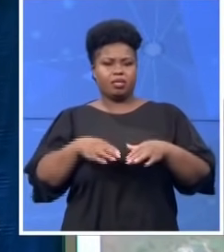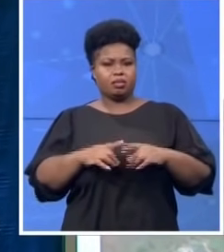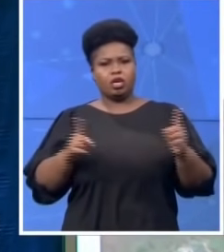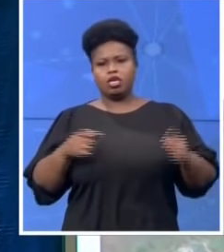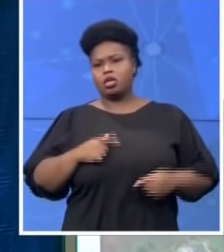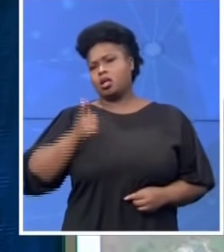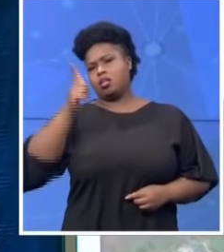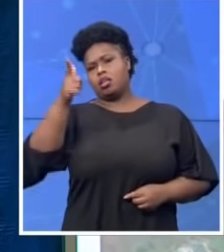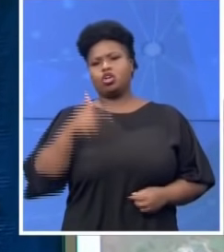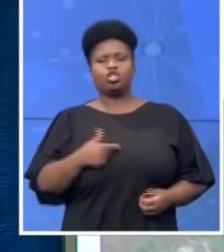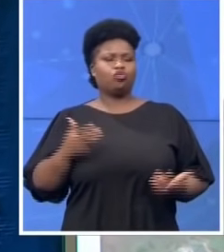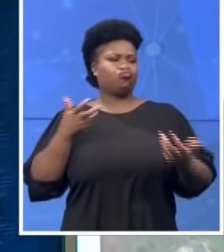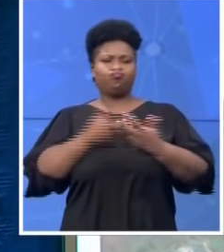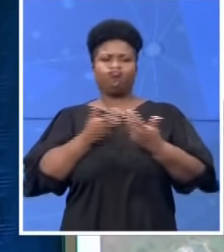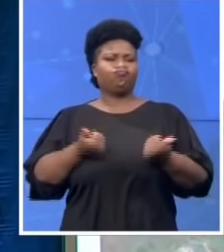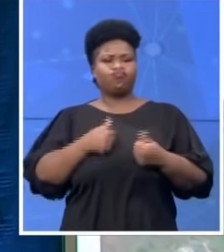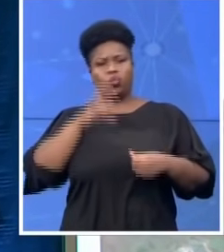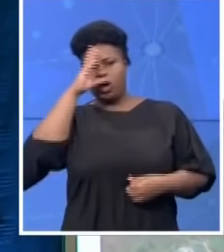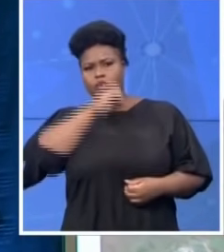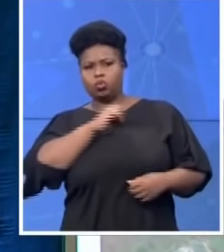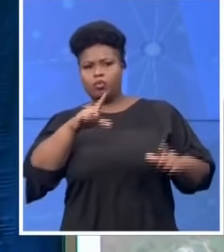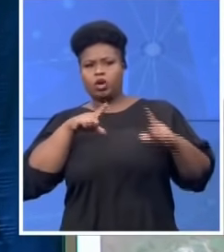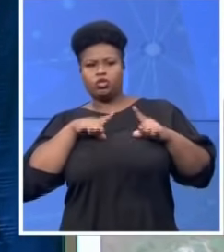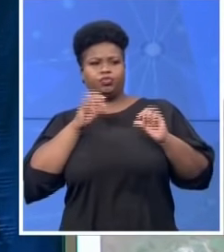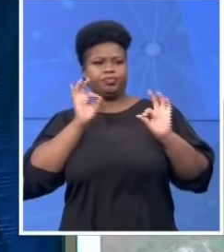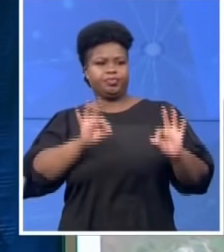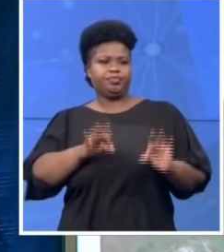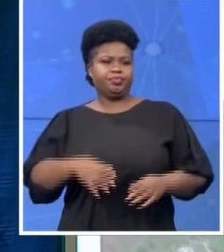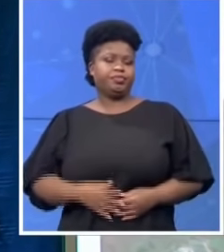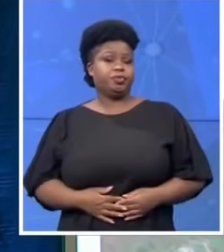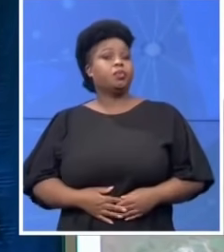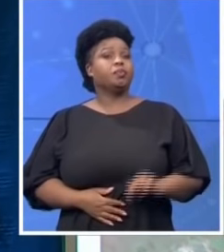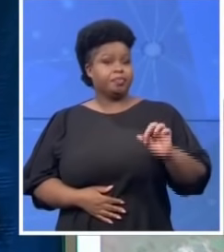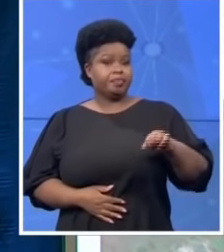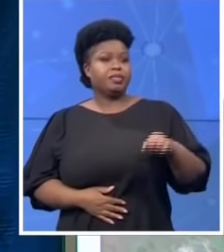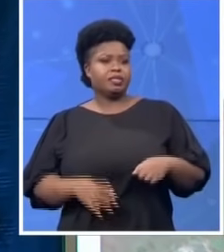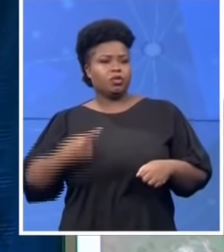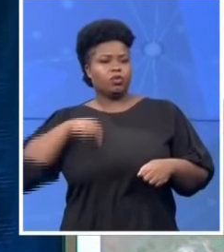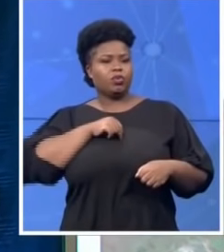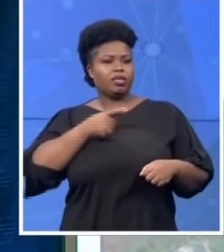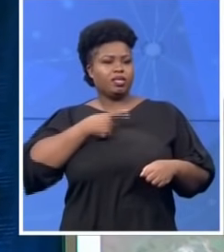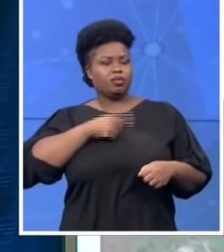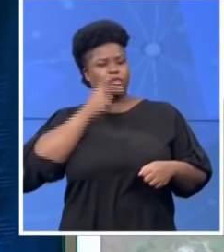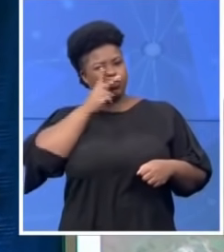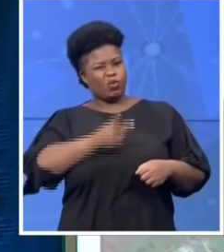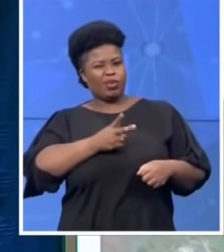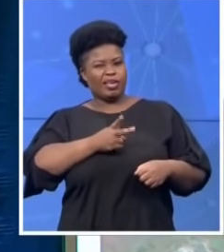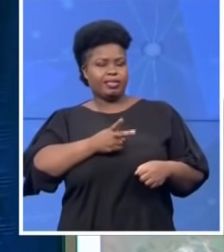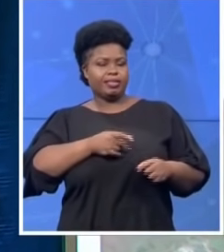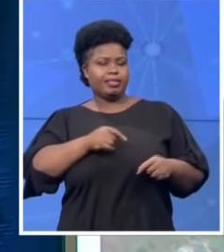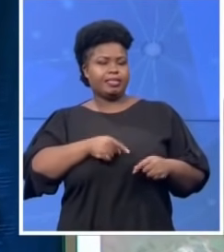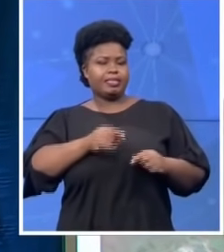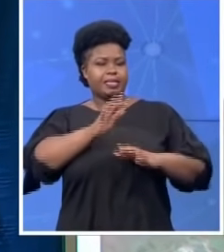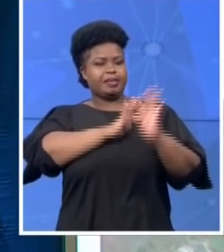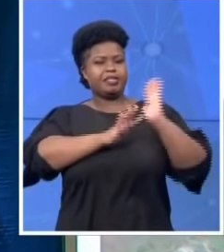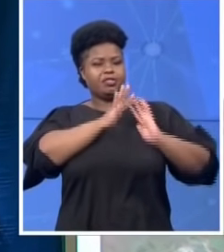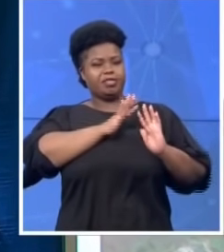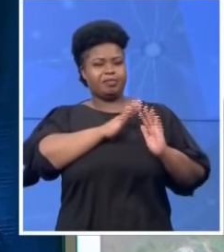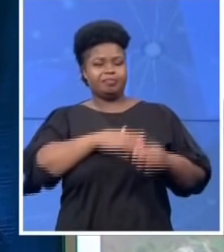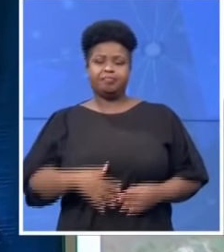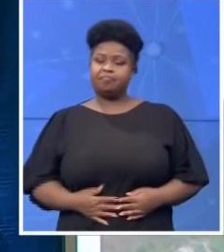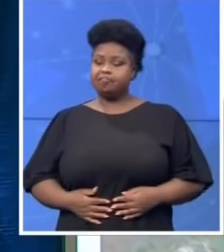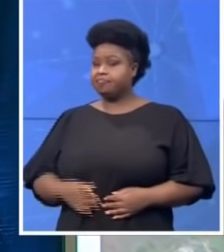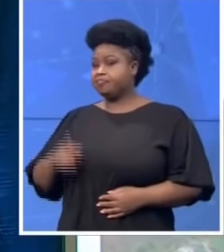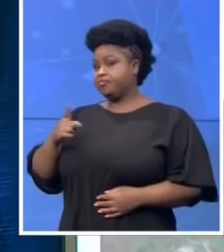yes, we do look at those factors. Is there any indication, I suppose again, we're